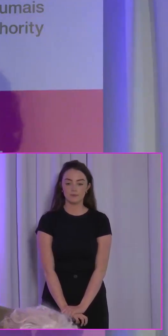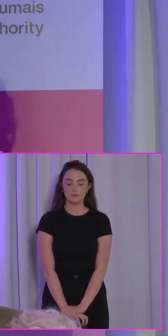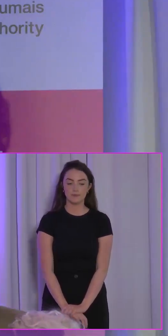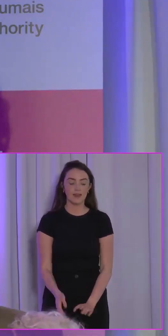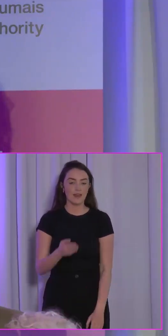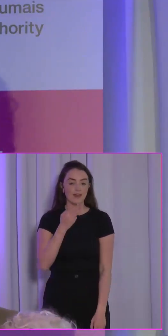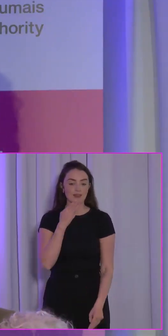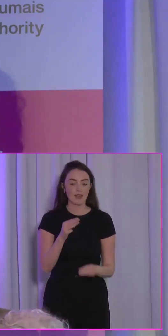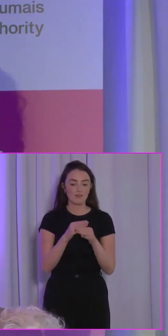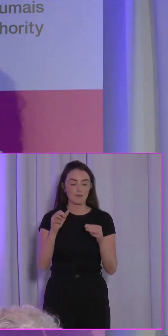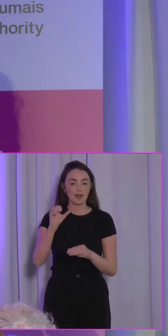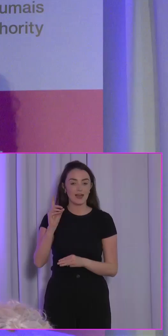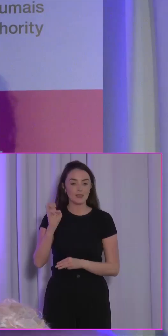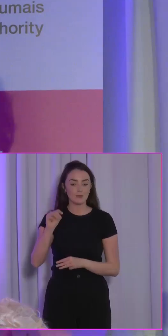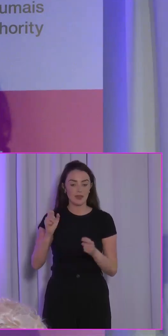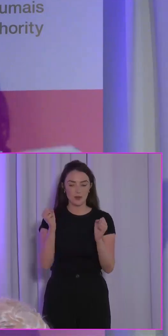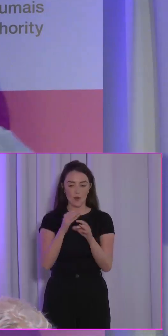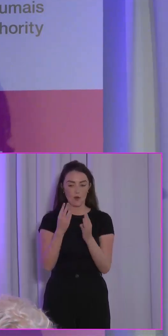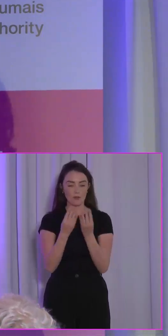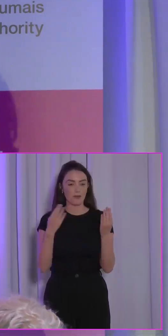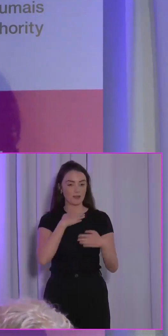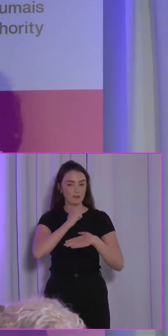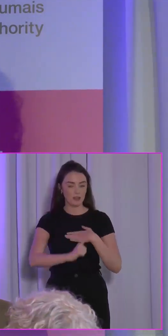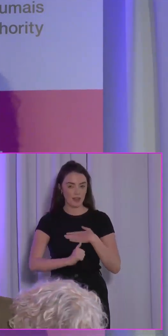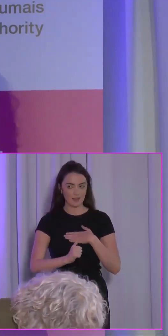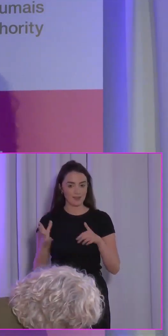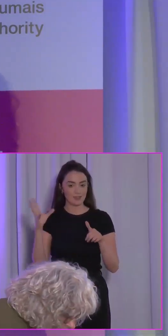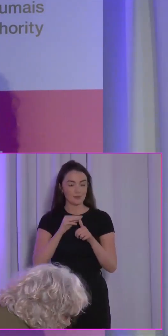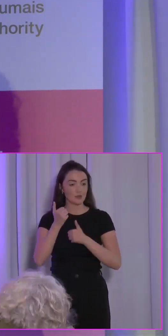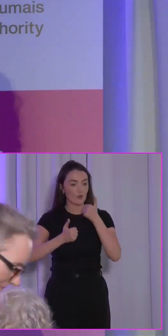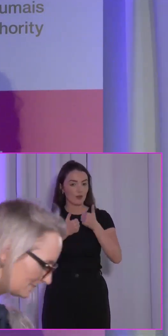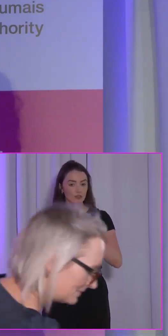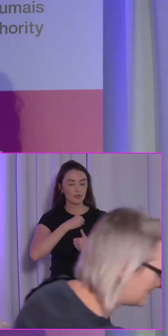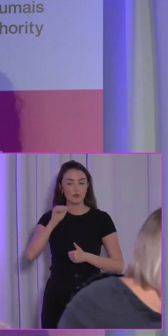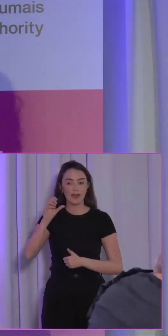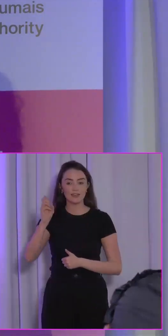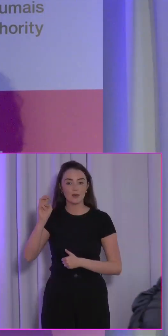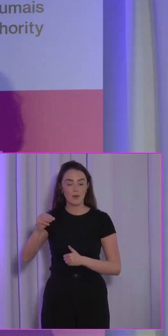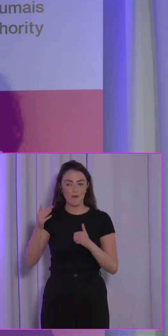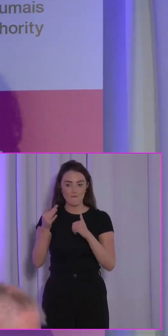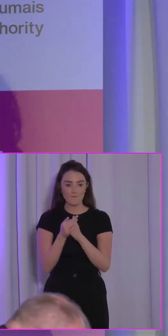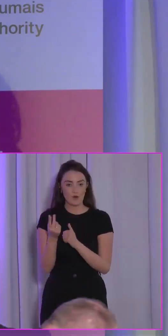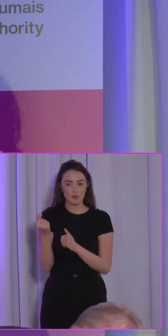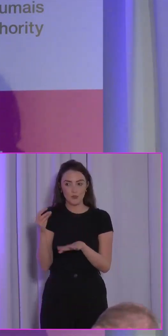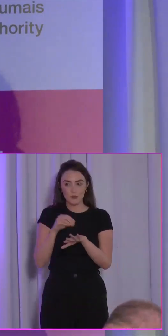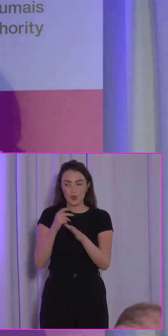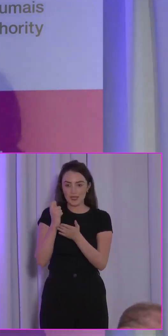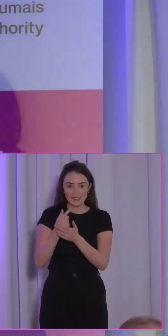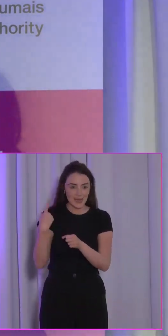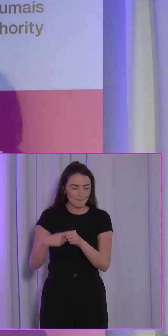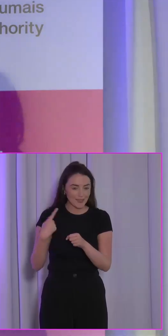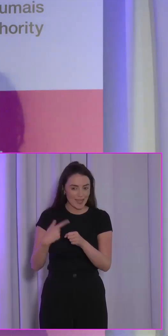Thank you very much, Adam, and to all the panellists, and a special congratulations to Adam for almost bringing us back on time, which